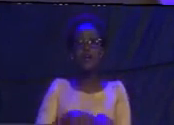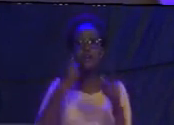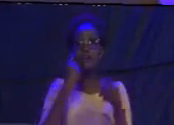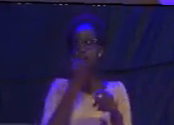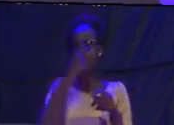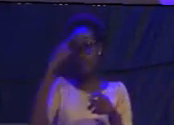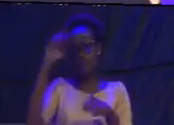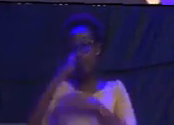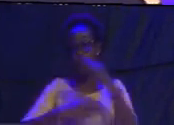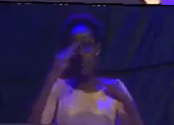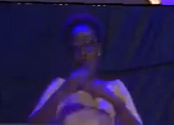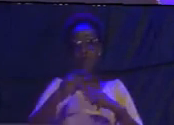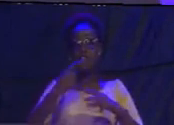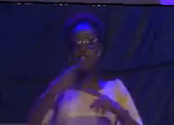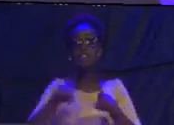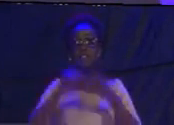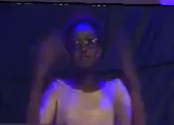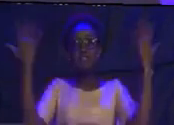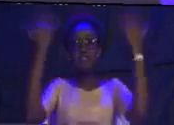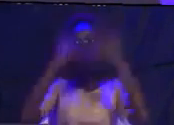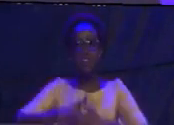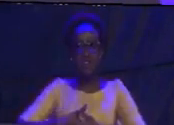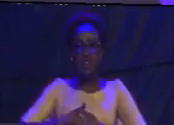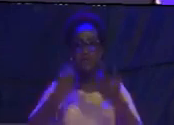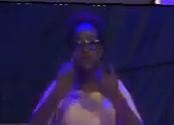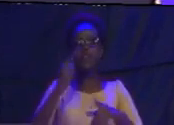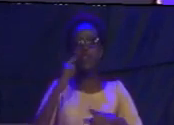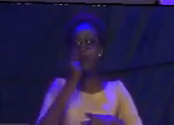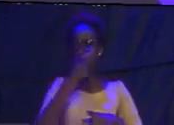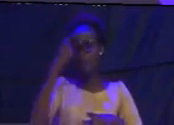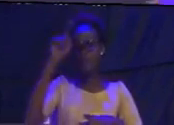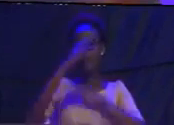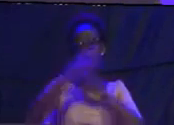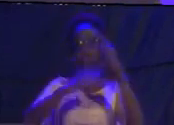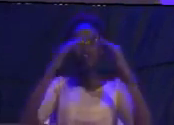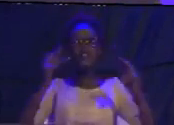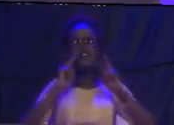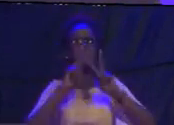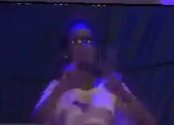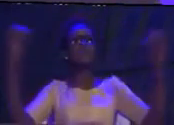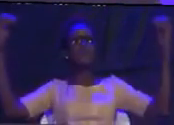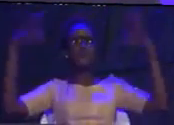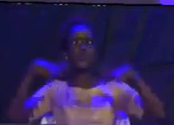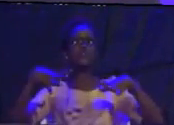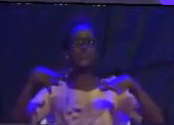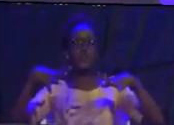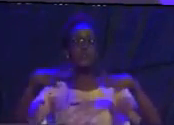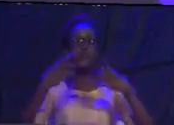sea. The eyes of the world see darkness, but the eyes of heaven see light.